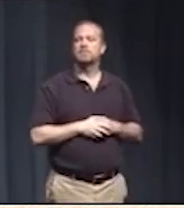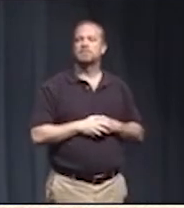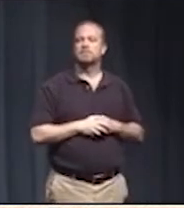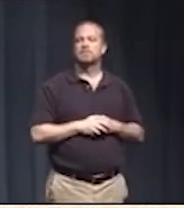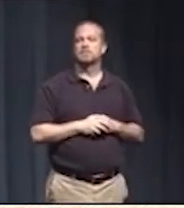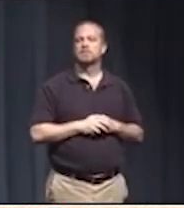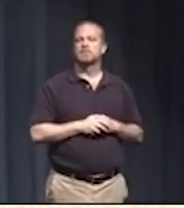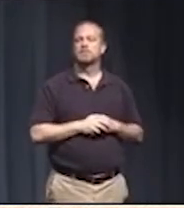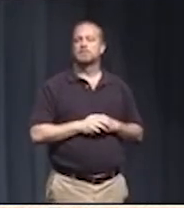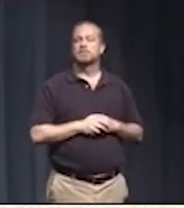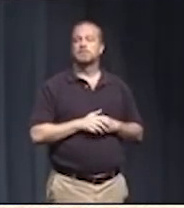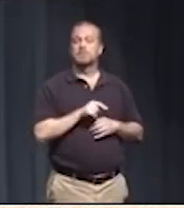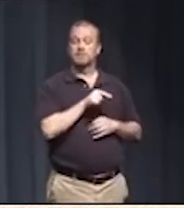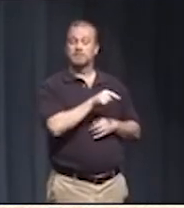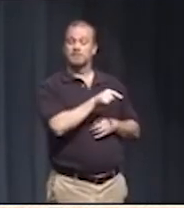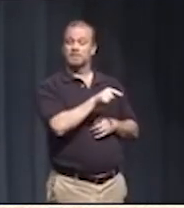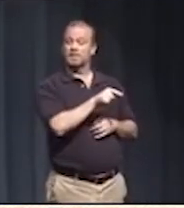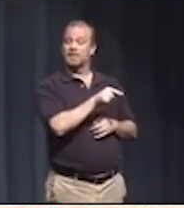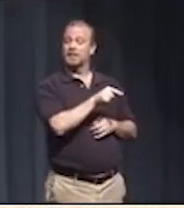When